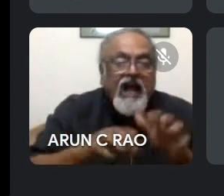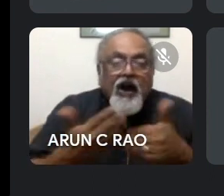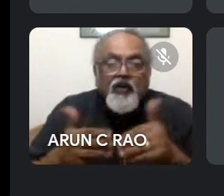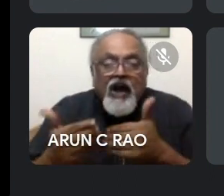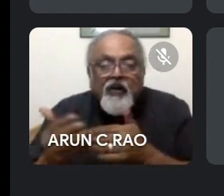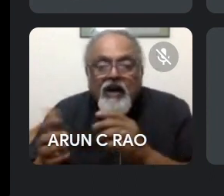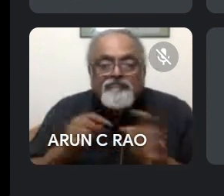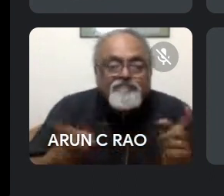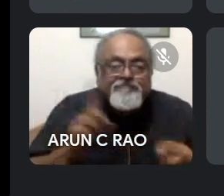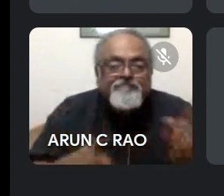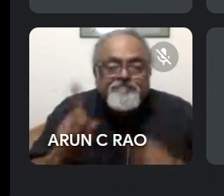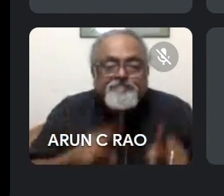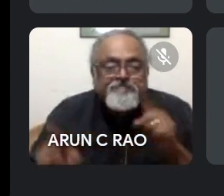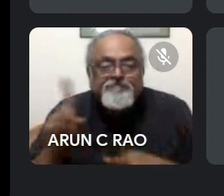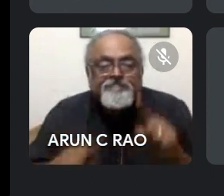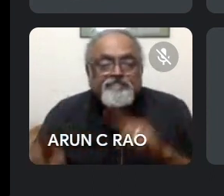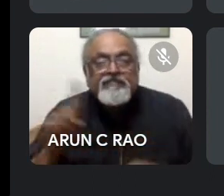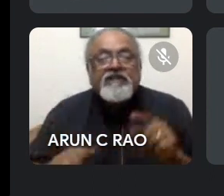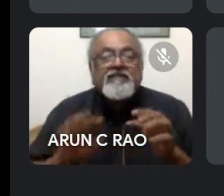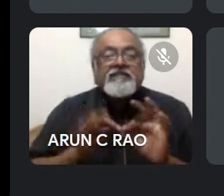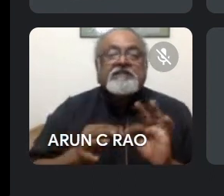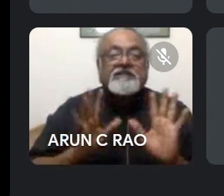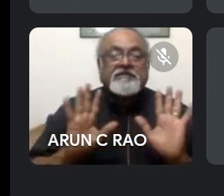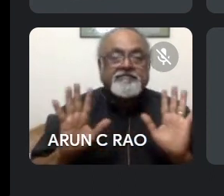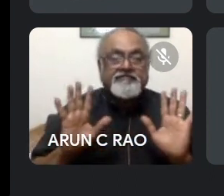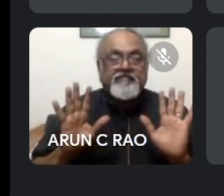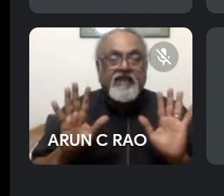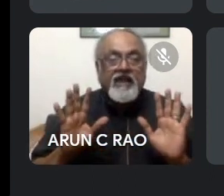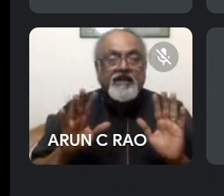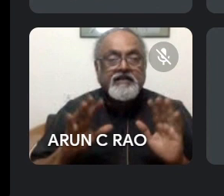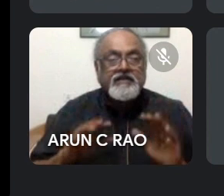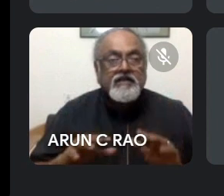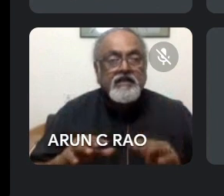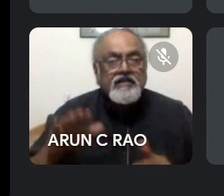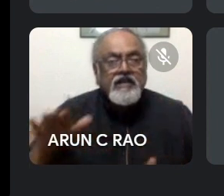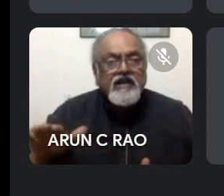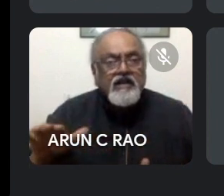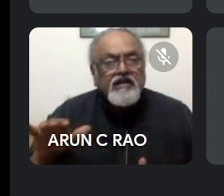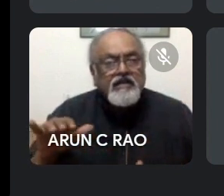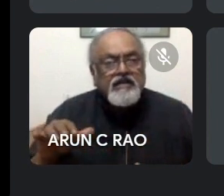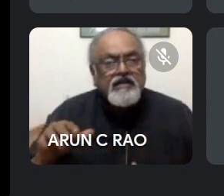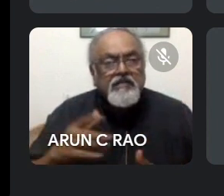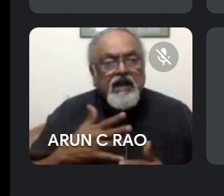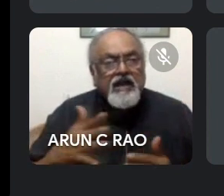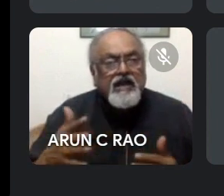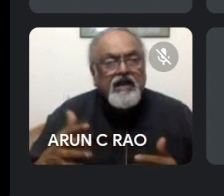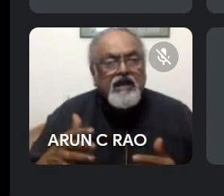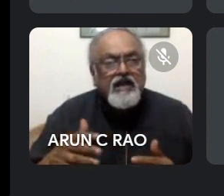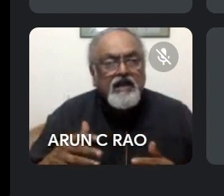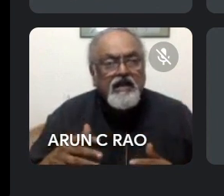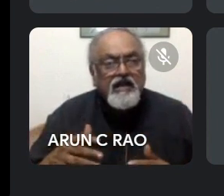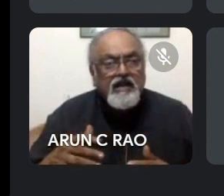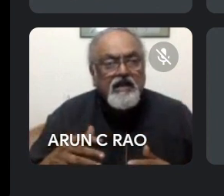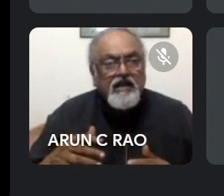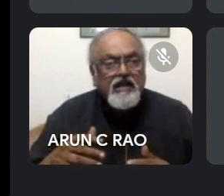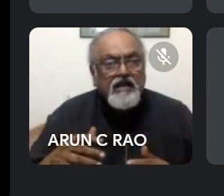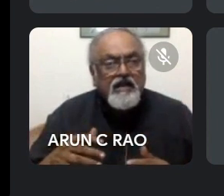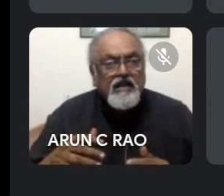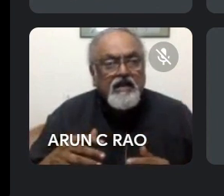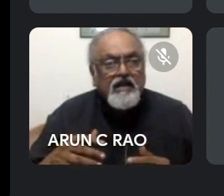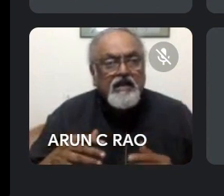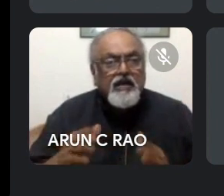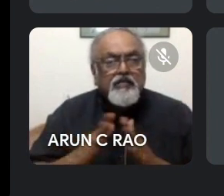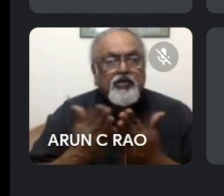us. You can see how many times kids, there's such a thing like, booktube and book talk